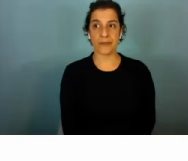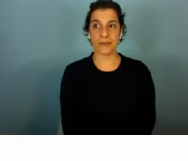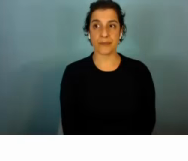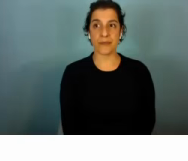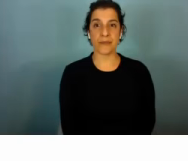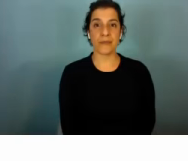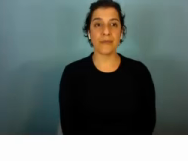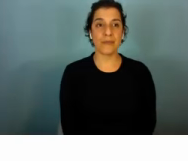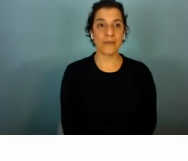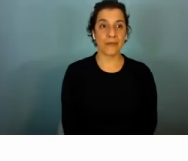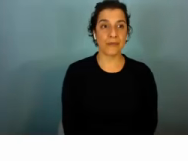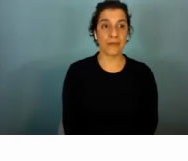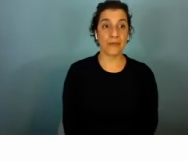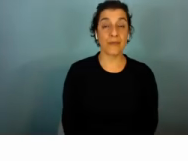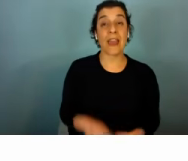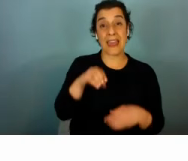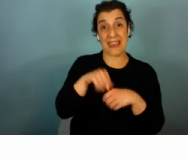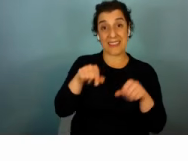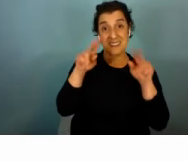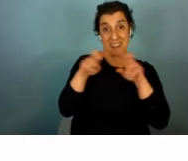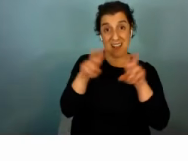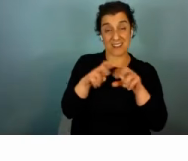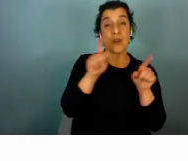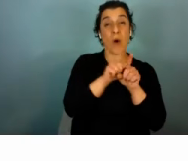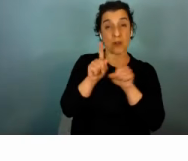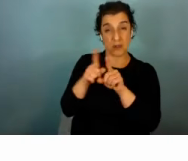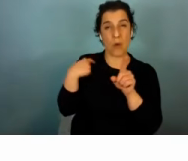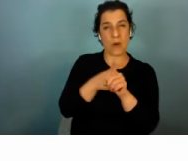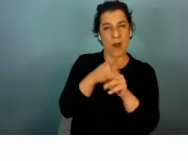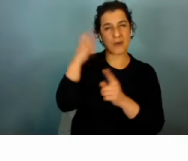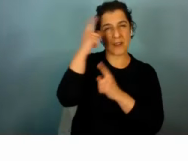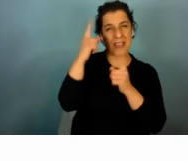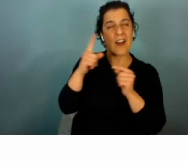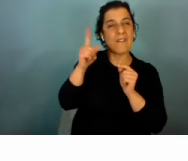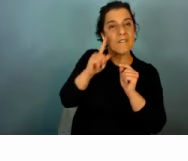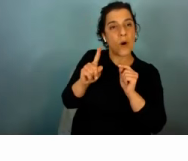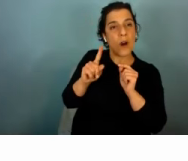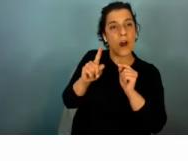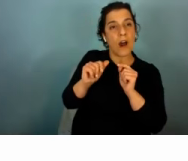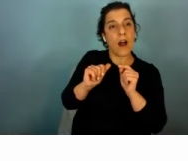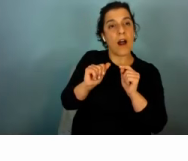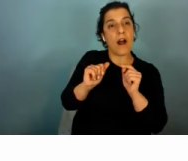Within this analysis, we also wanted to account for variation in length due to phrasal position,